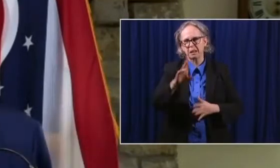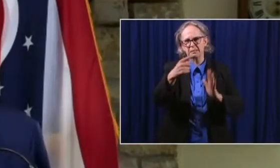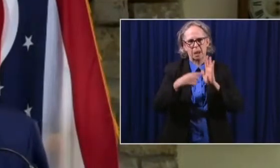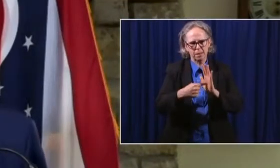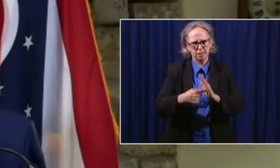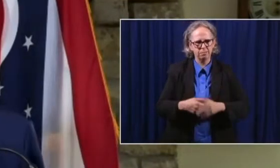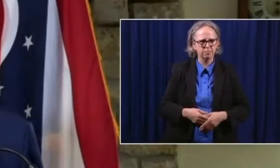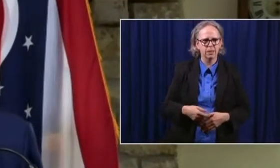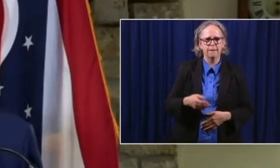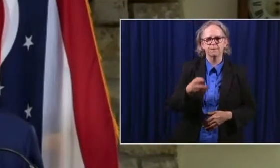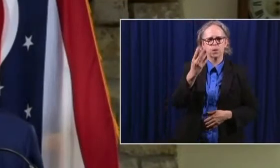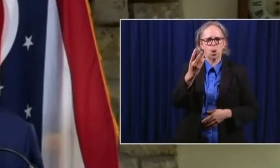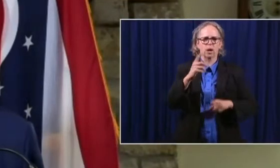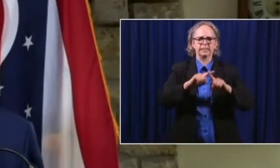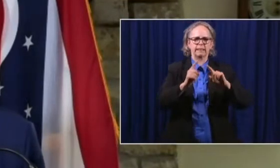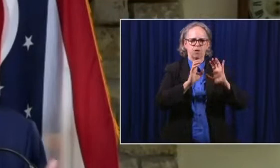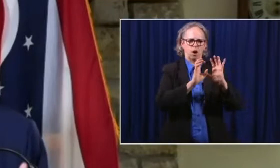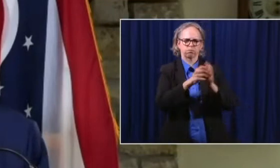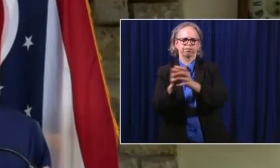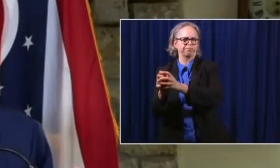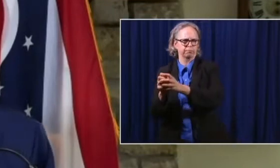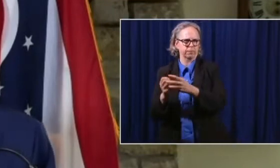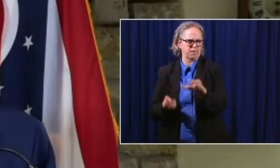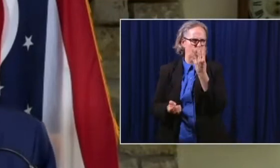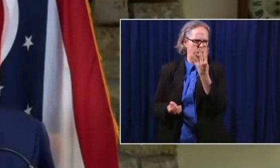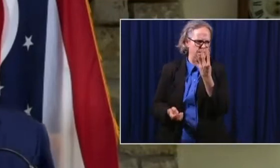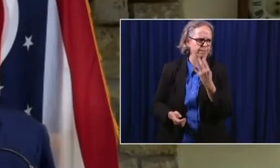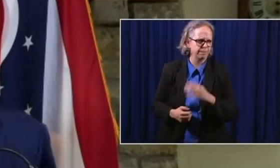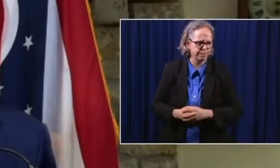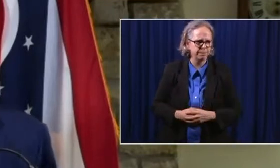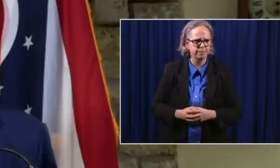groups. So you would enter and exit